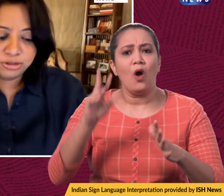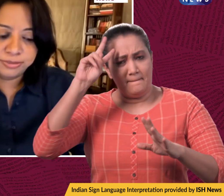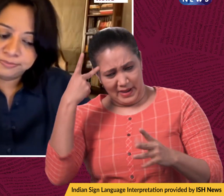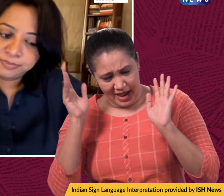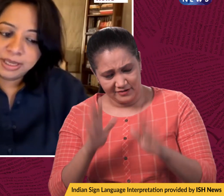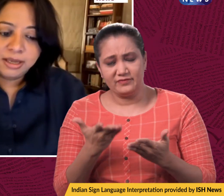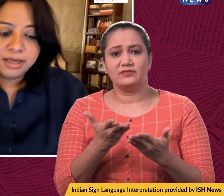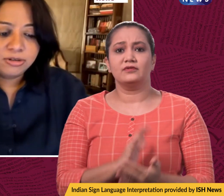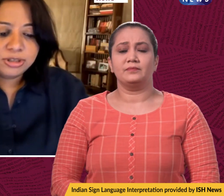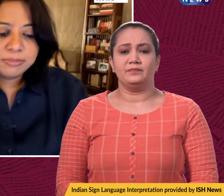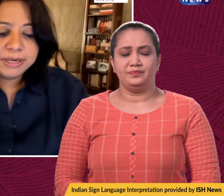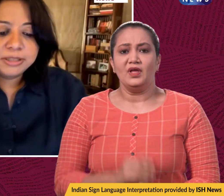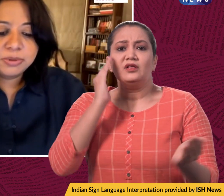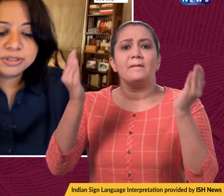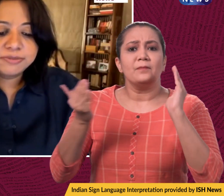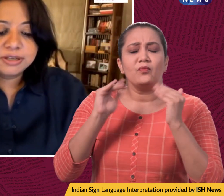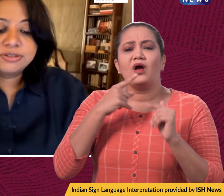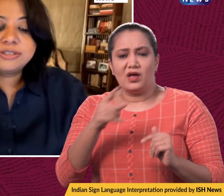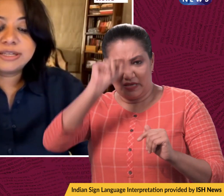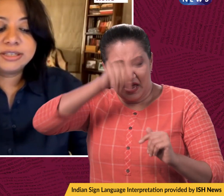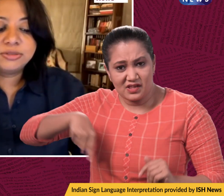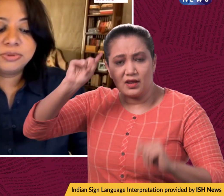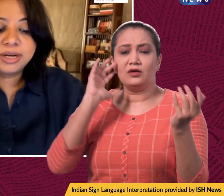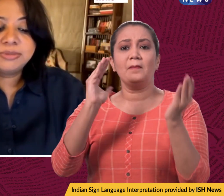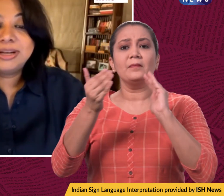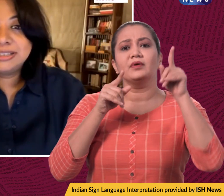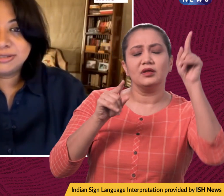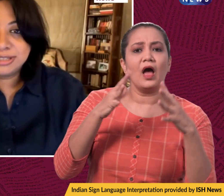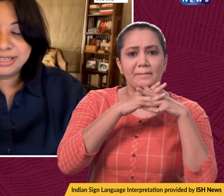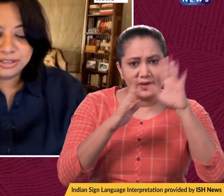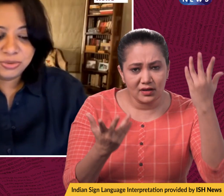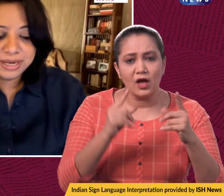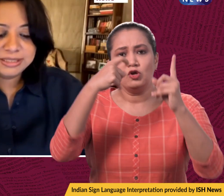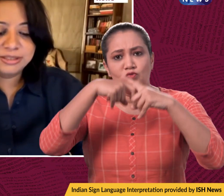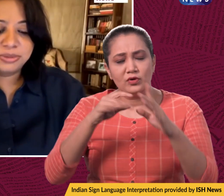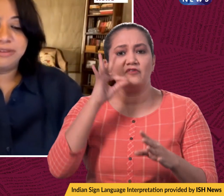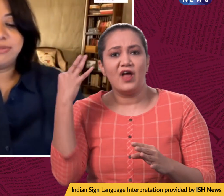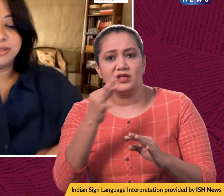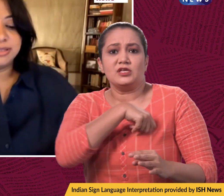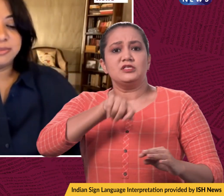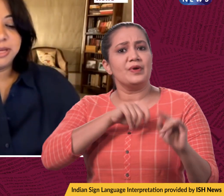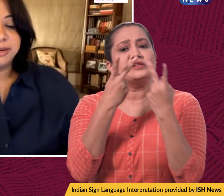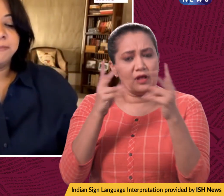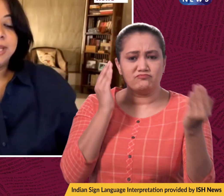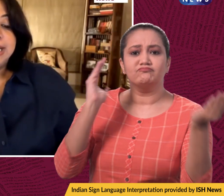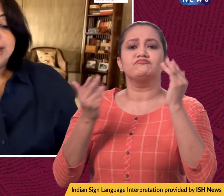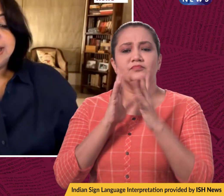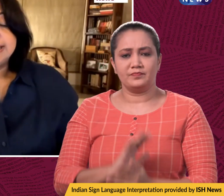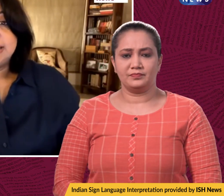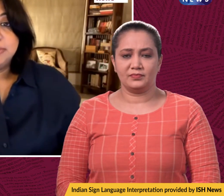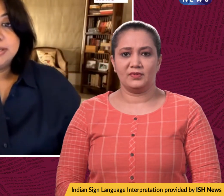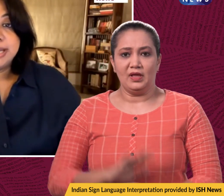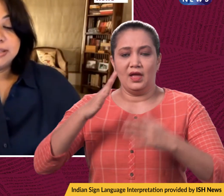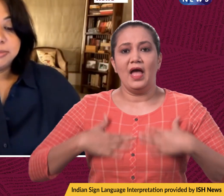complete picture. It also compared the progress of the country's vaccination program to other countries like the US, UK, France and Spain.